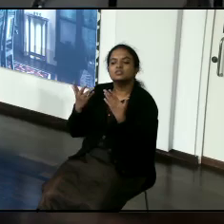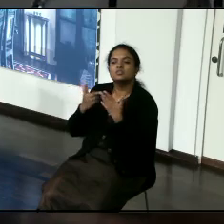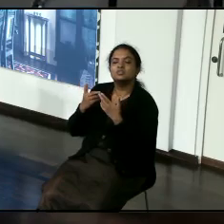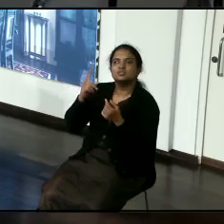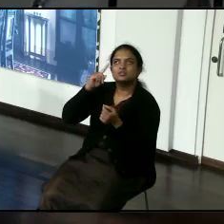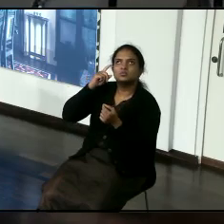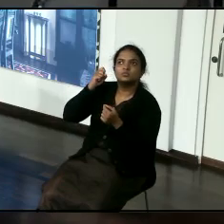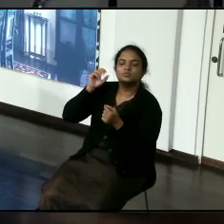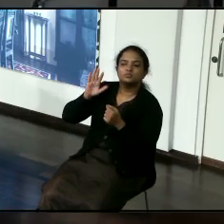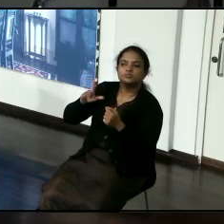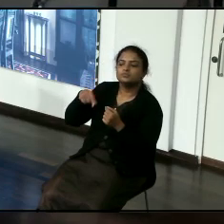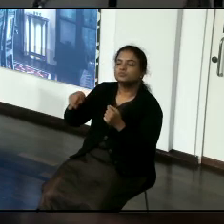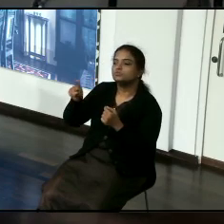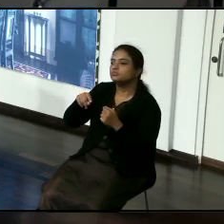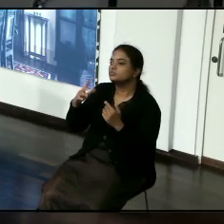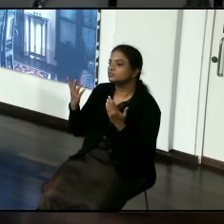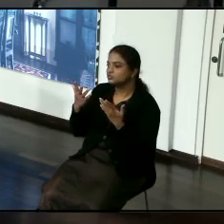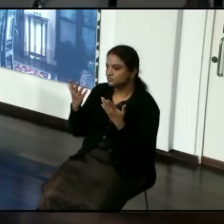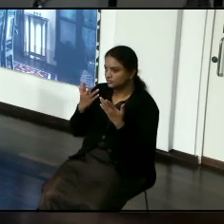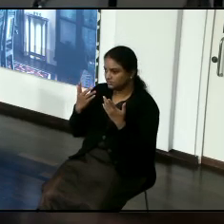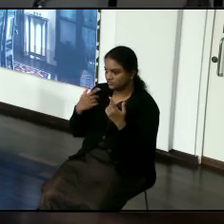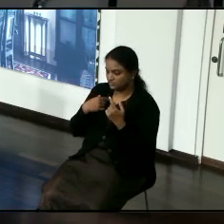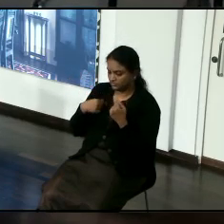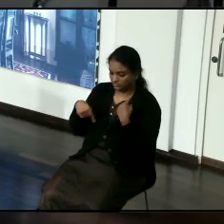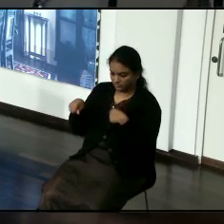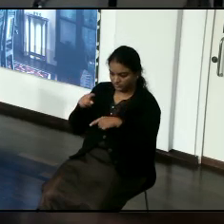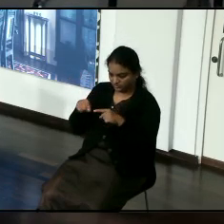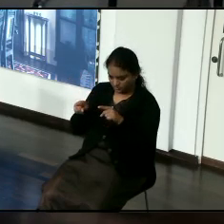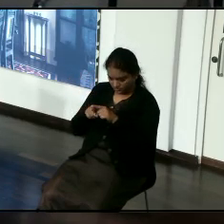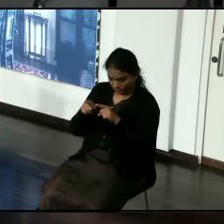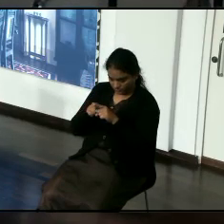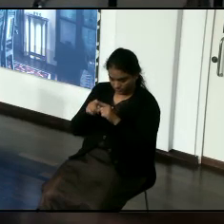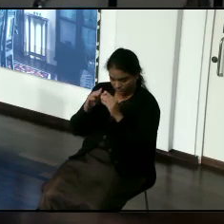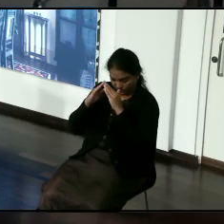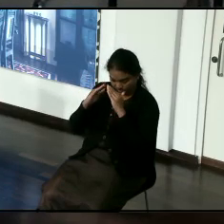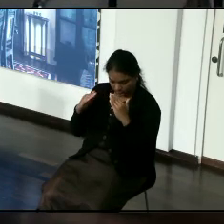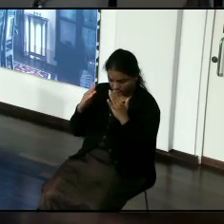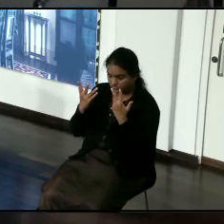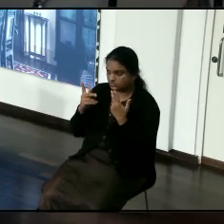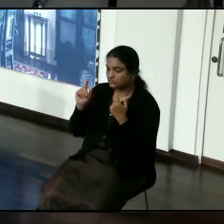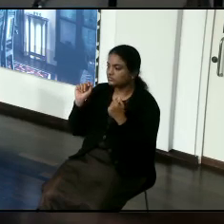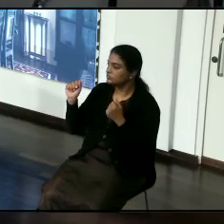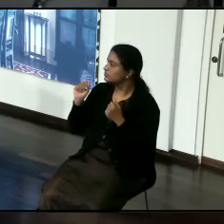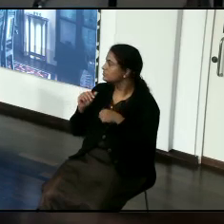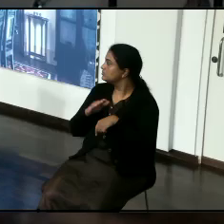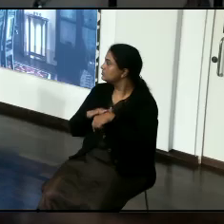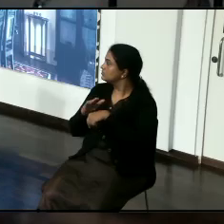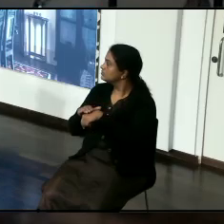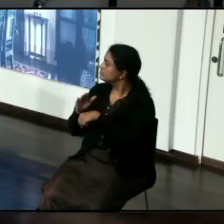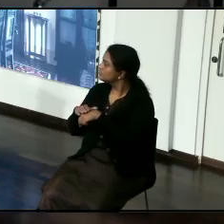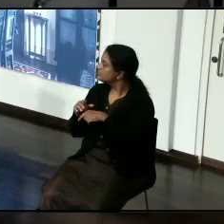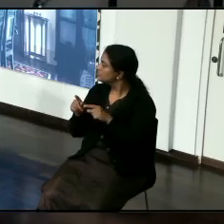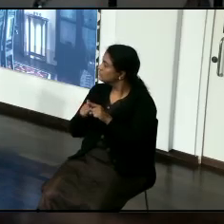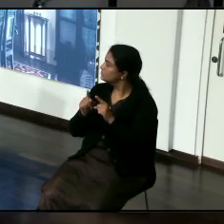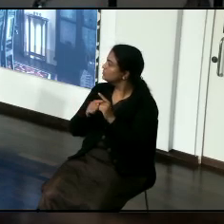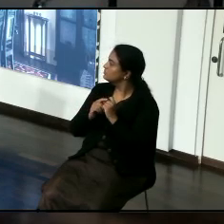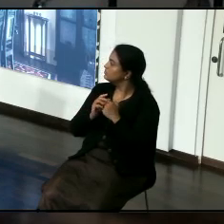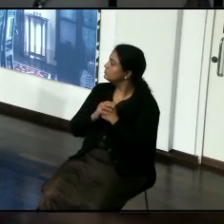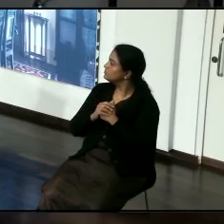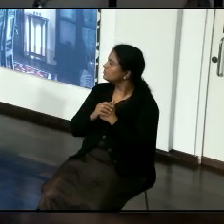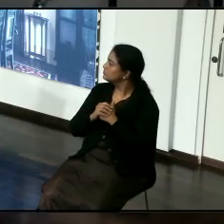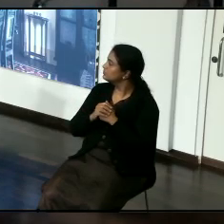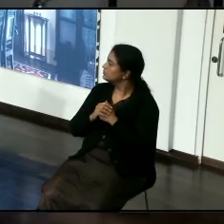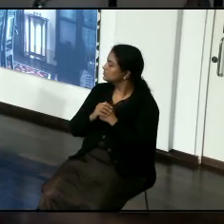Keepers meant to you? Was it a kind of homecoming for you too? So having lived in 4 countries across